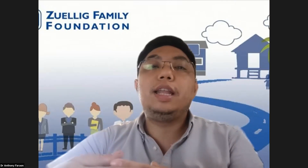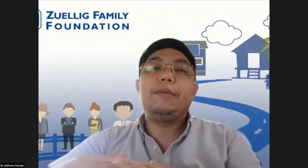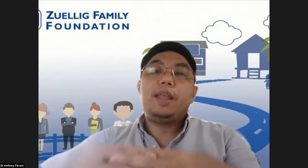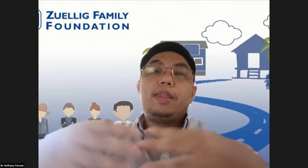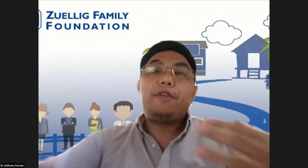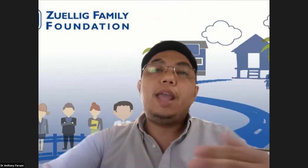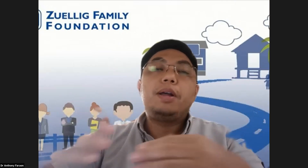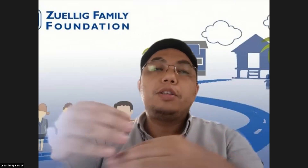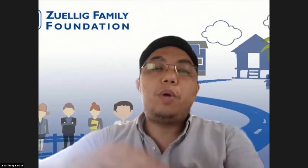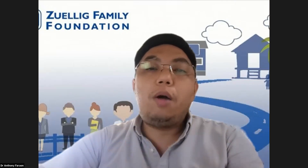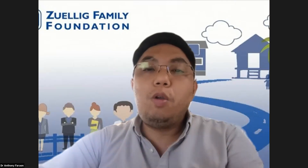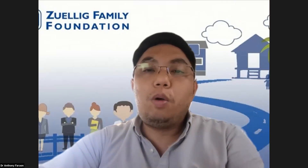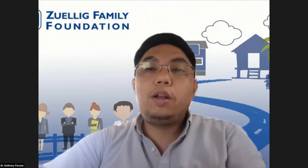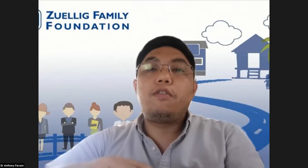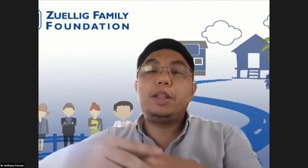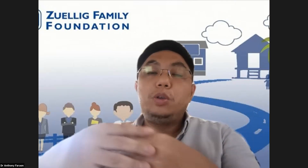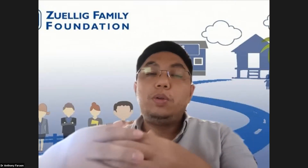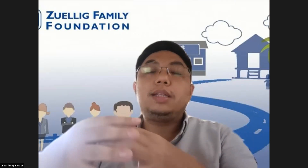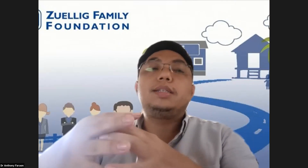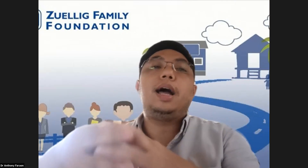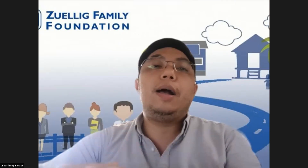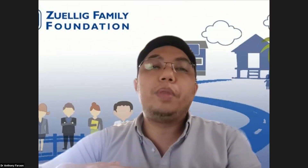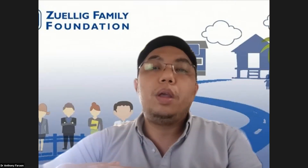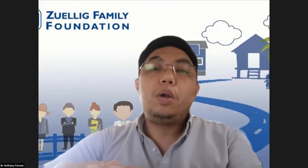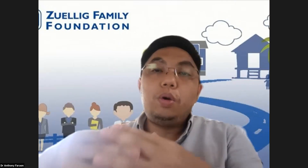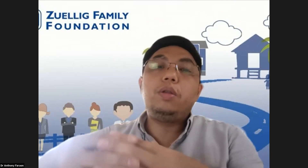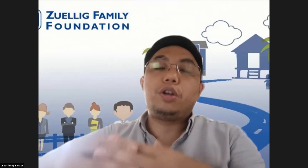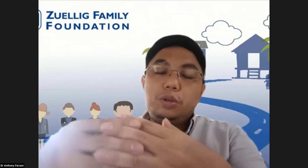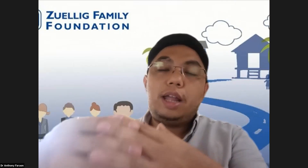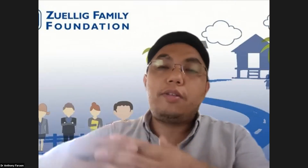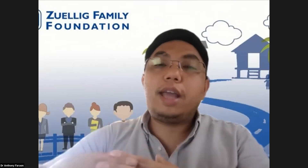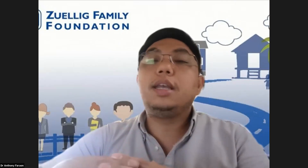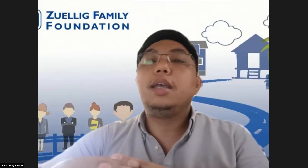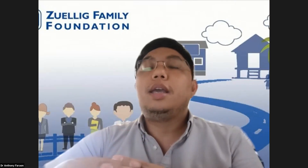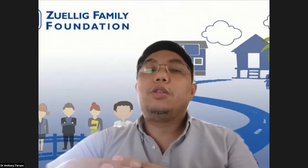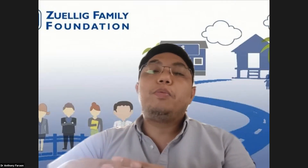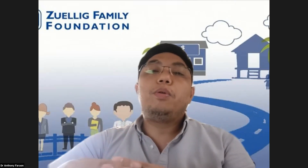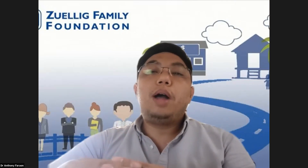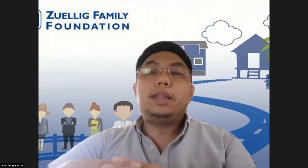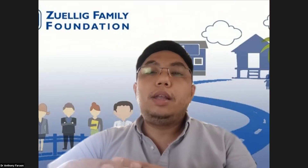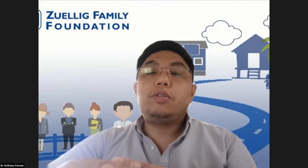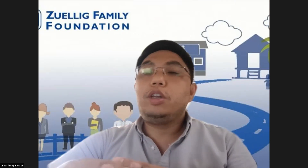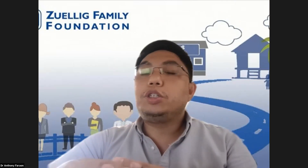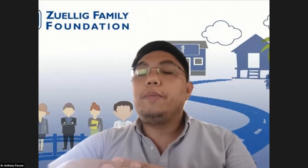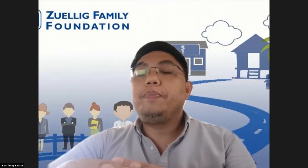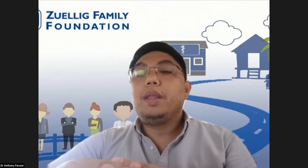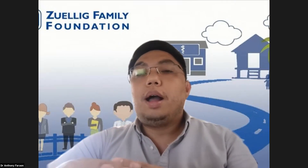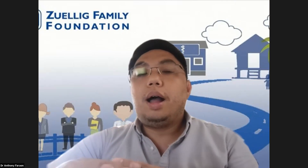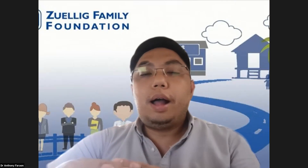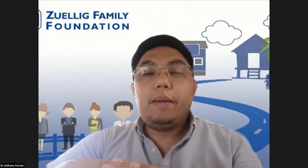see really the frame as to how local government units could or should address ito pong ating